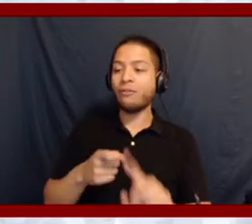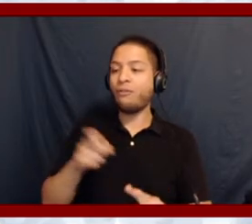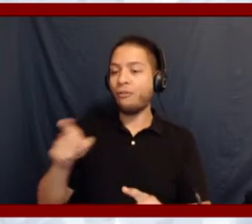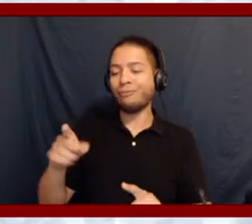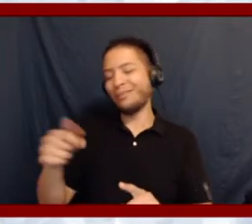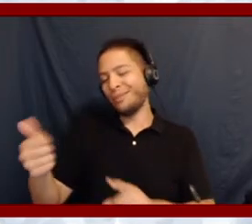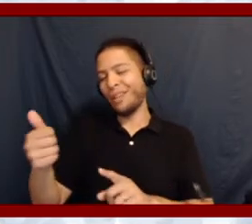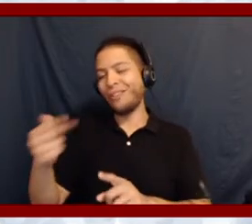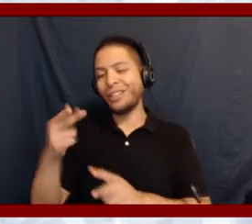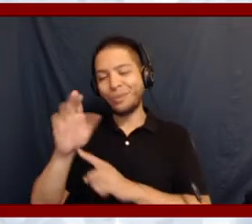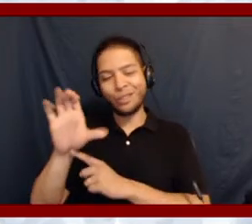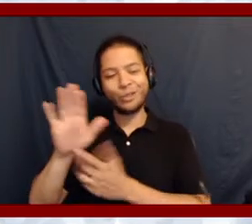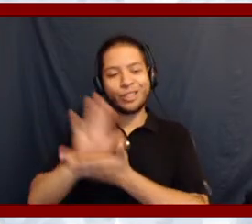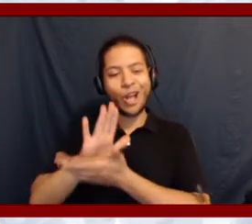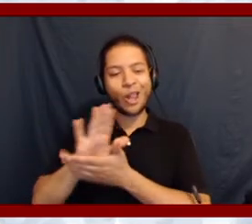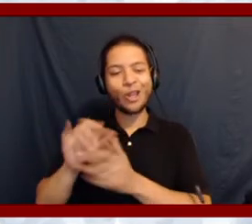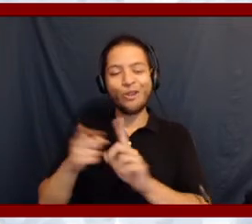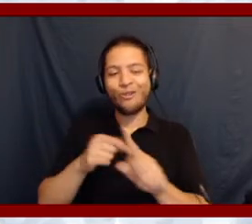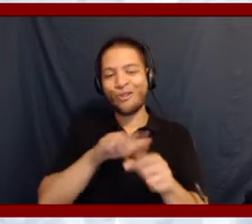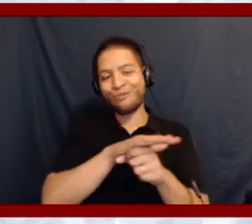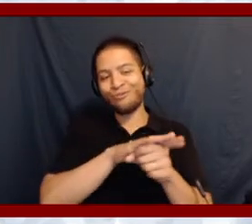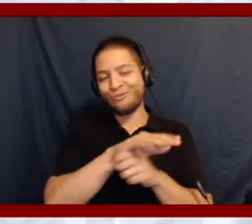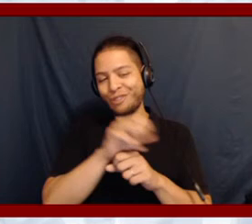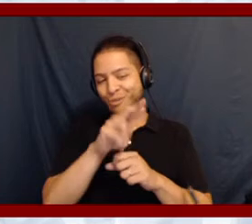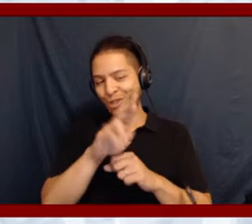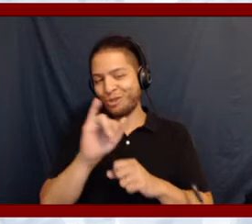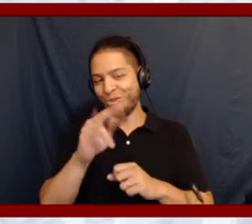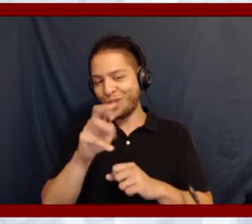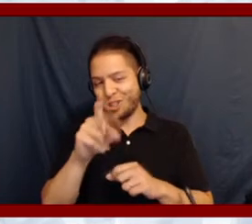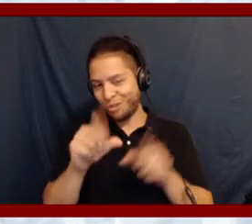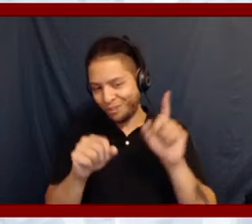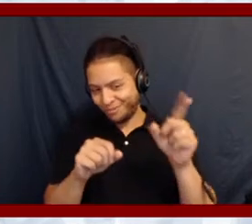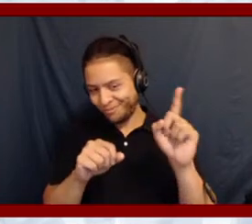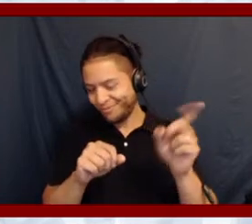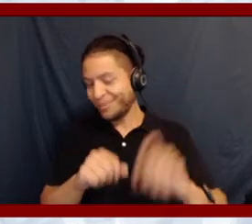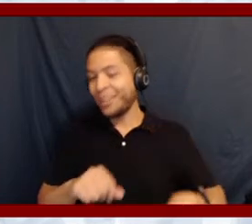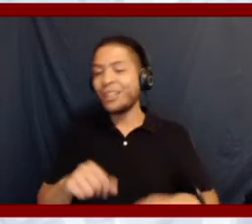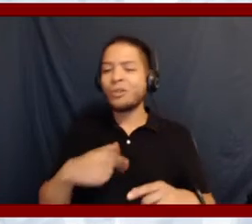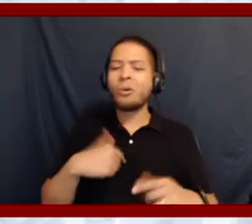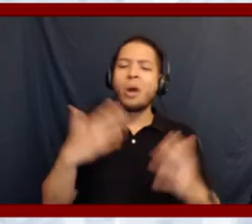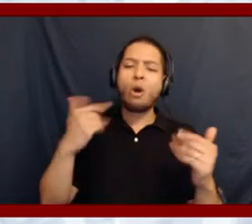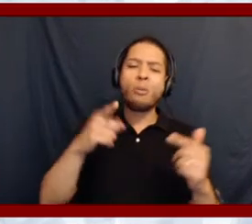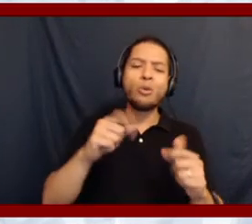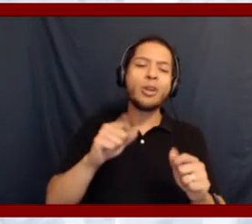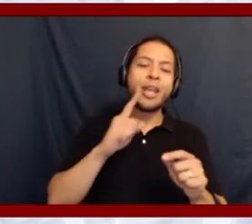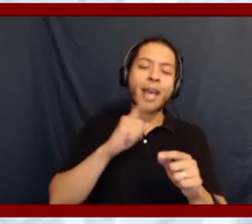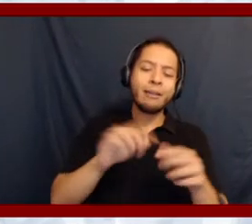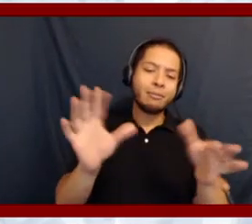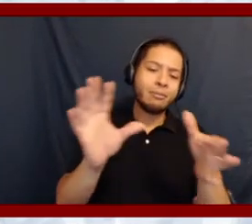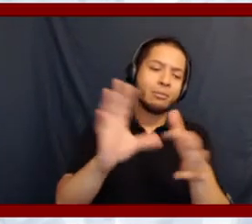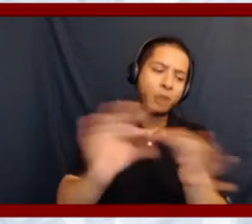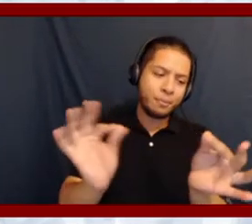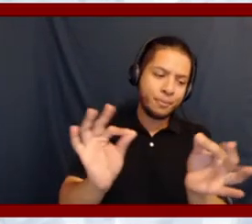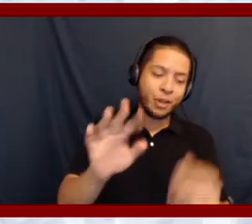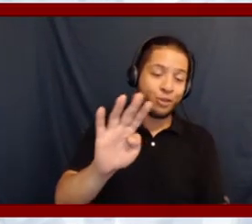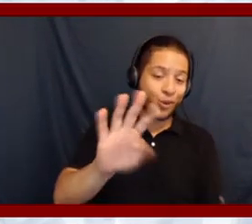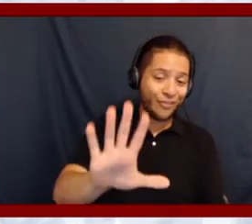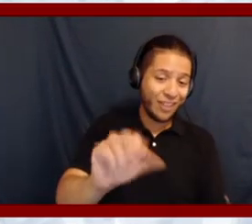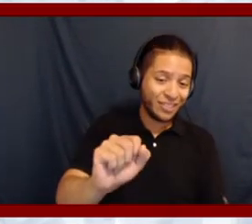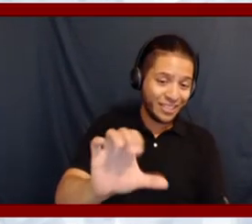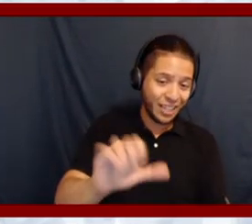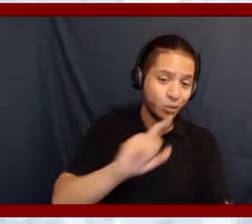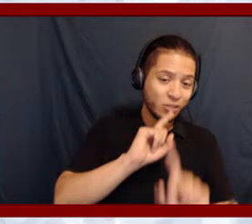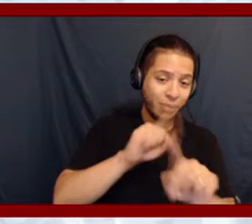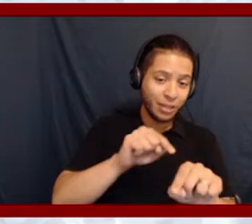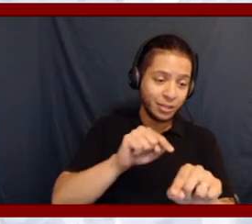your neck of the woods, Mr. Richmond. And I'm hoping that you can just offer a 45-second response to Jordan's